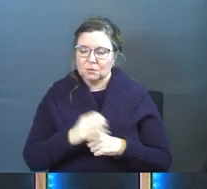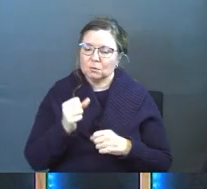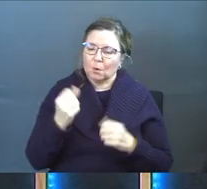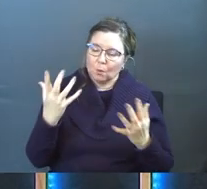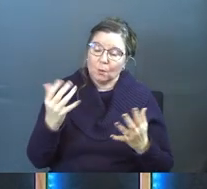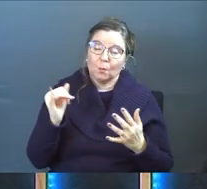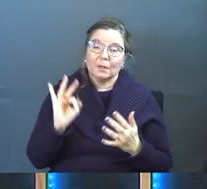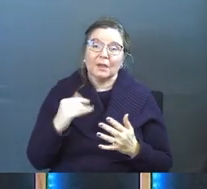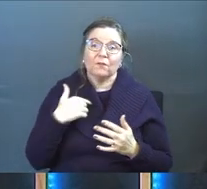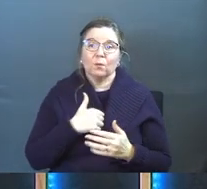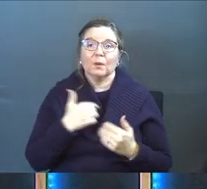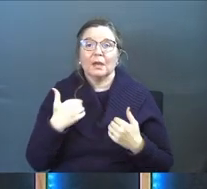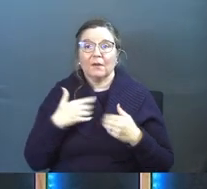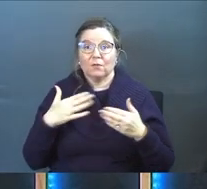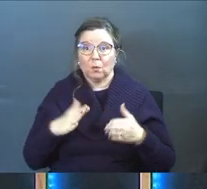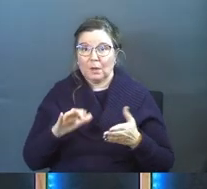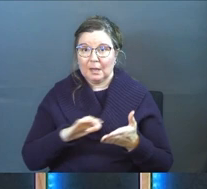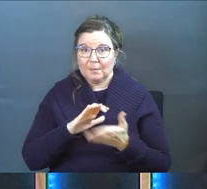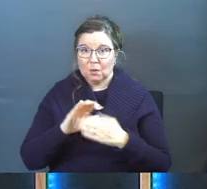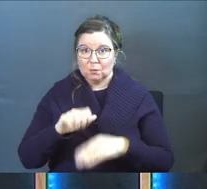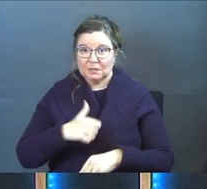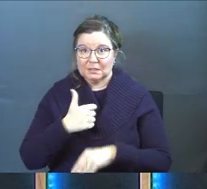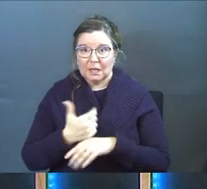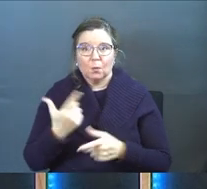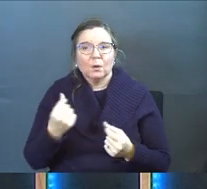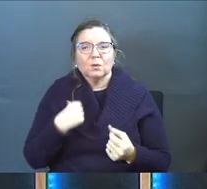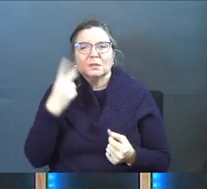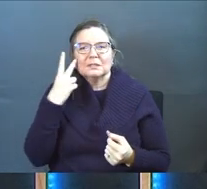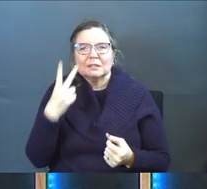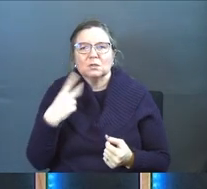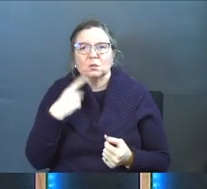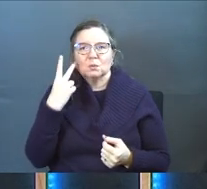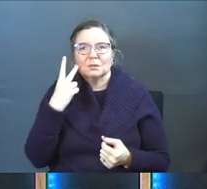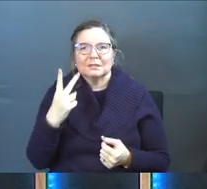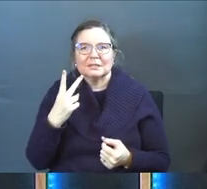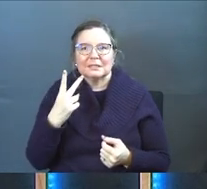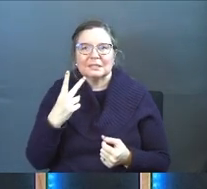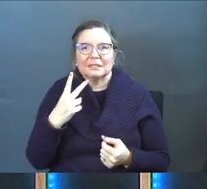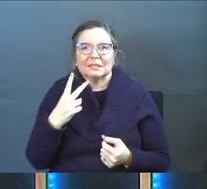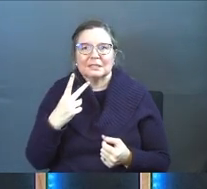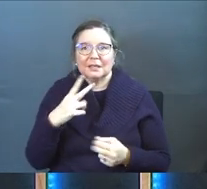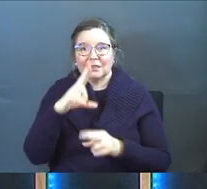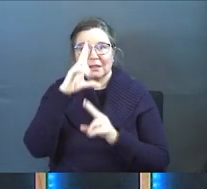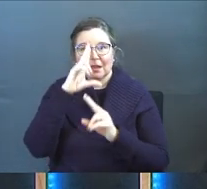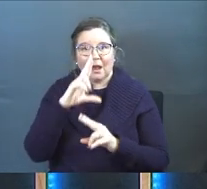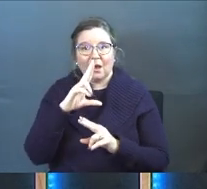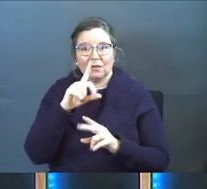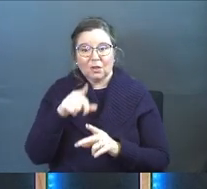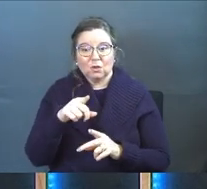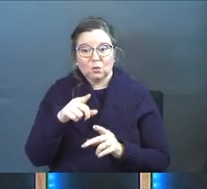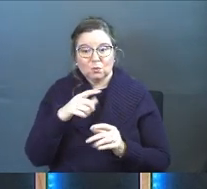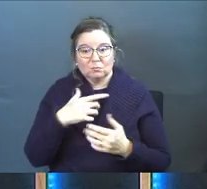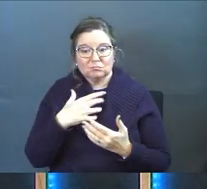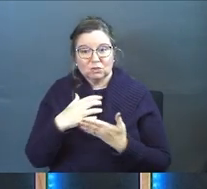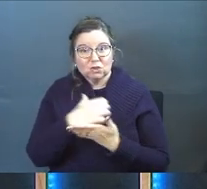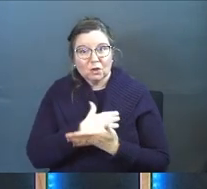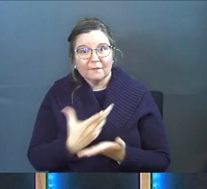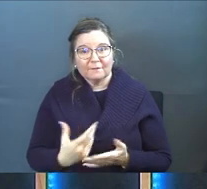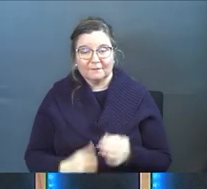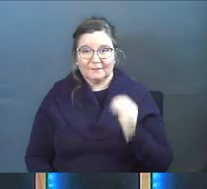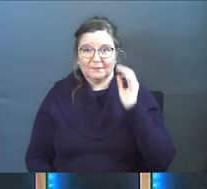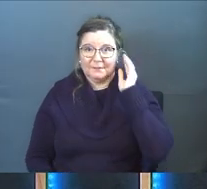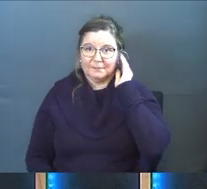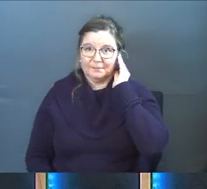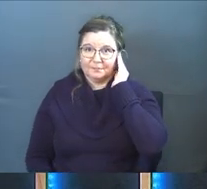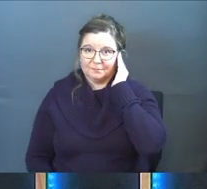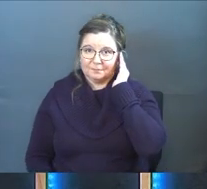So if we have the way marriage was designed to be, what are you going to see? You're going to see dignity that you deserve. I'll let you chew on those